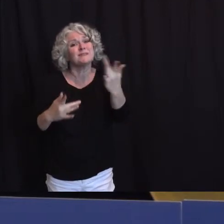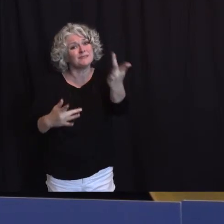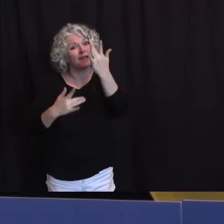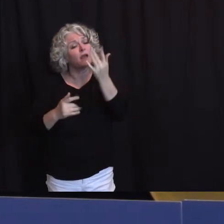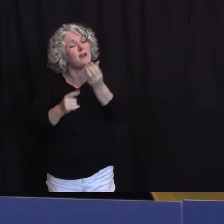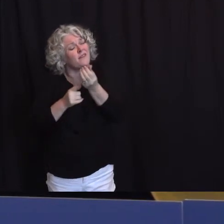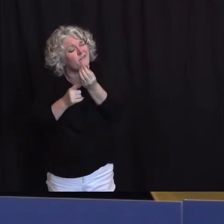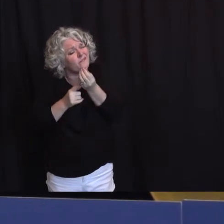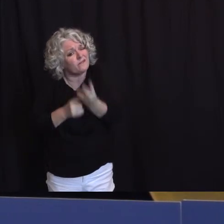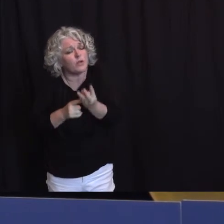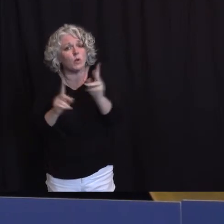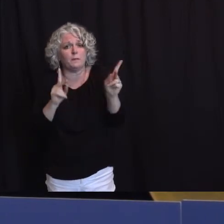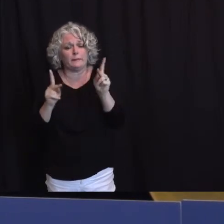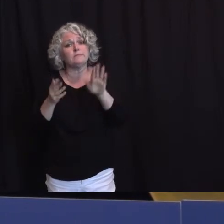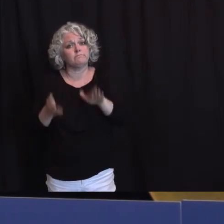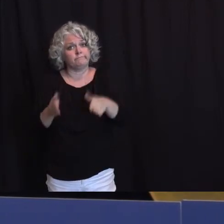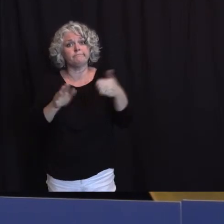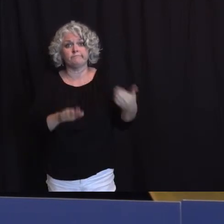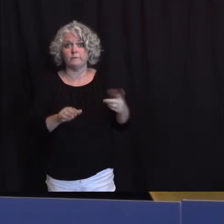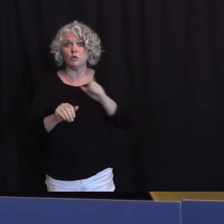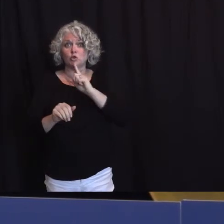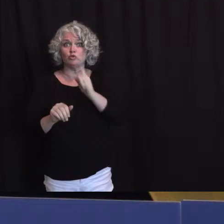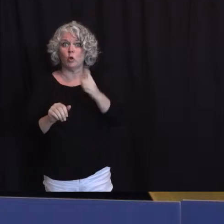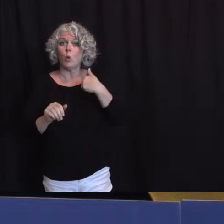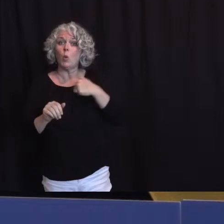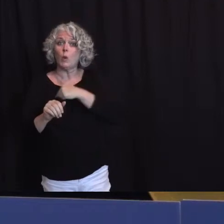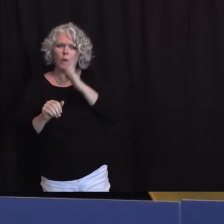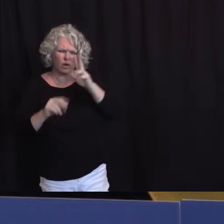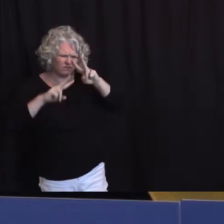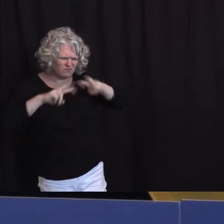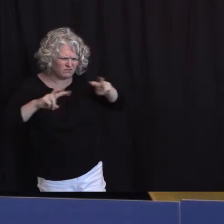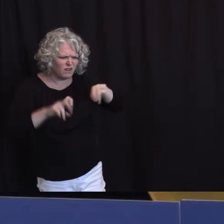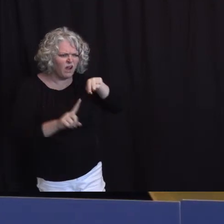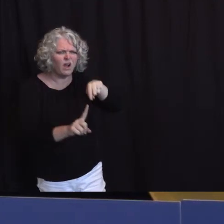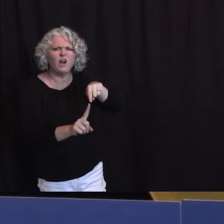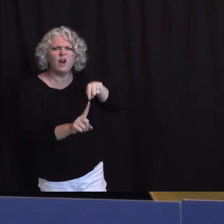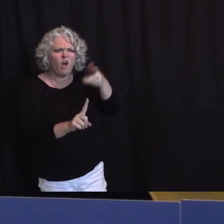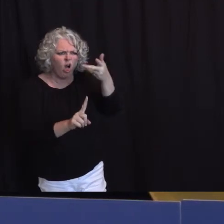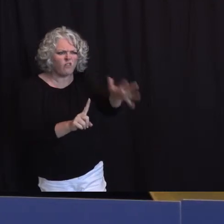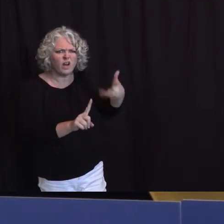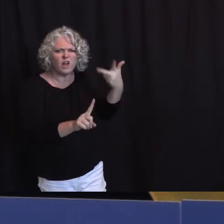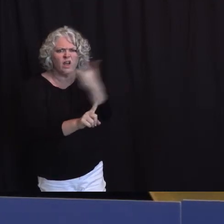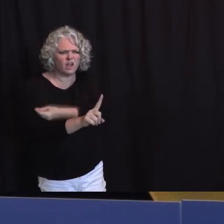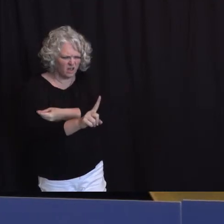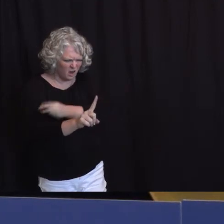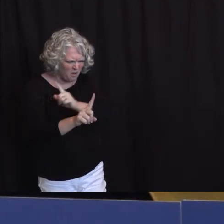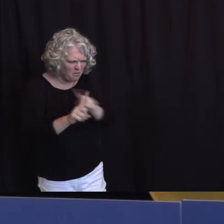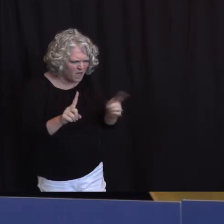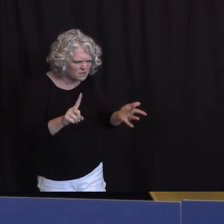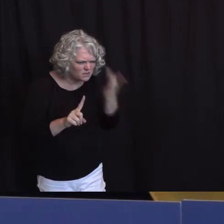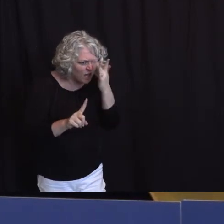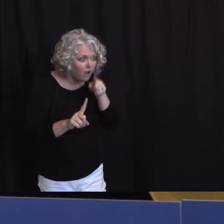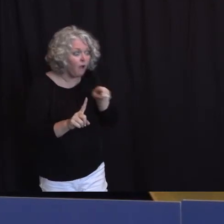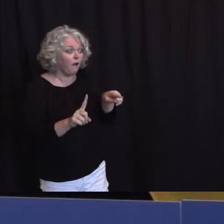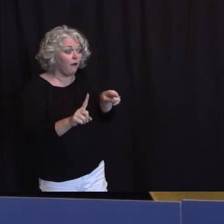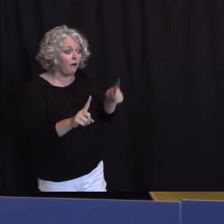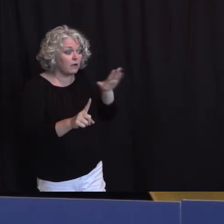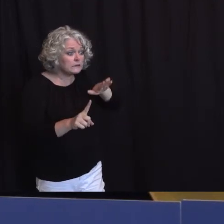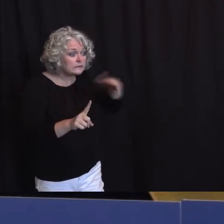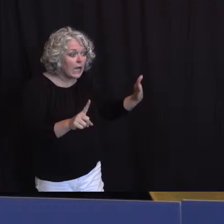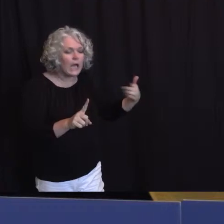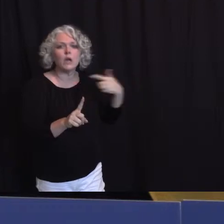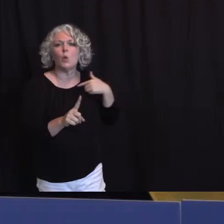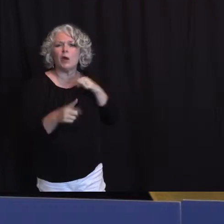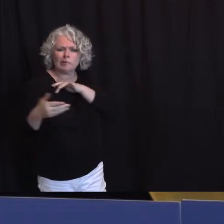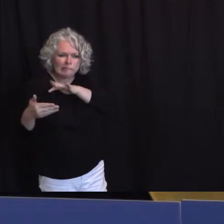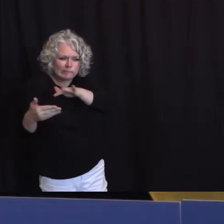for many states, is to look at those more severe outcomes where we can better characterize those. But we are still monitoring all